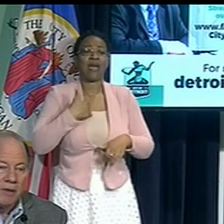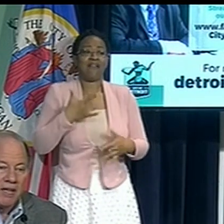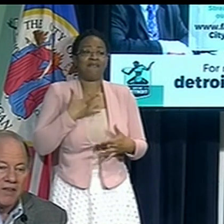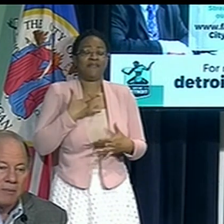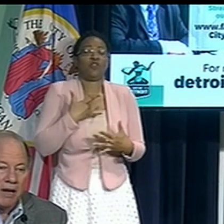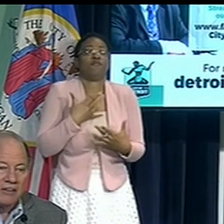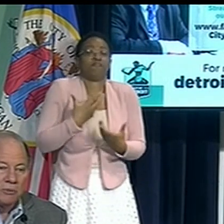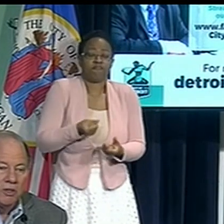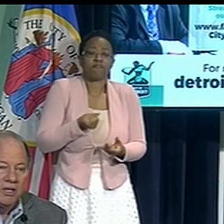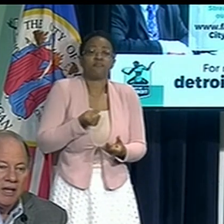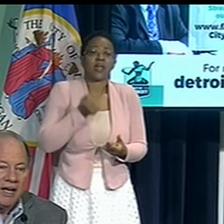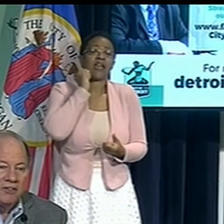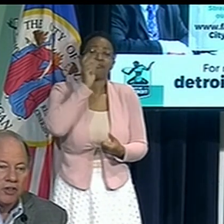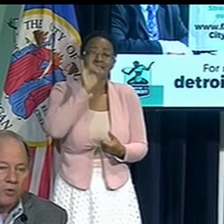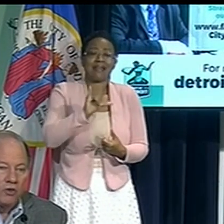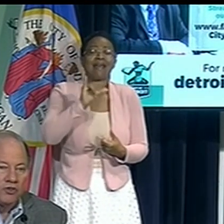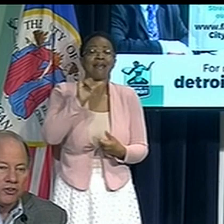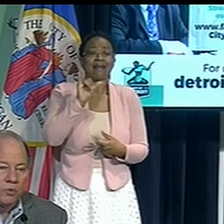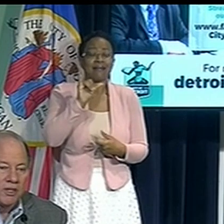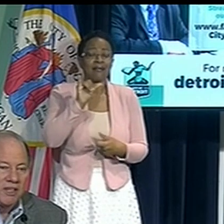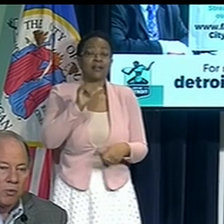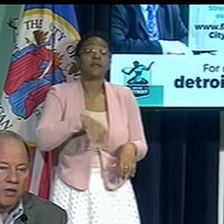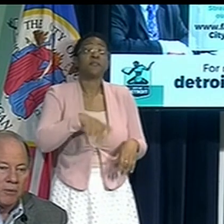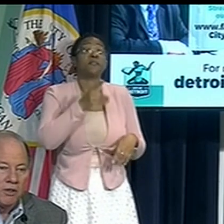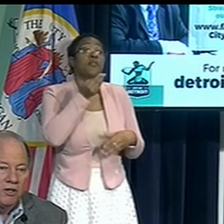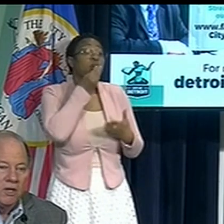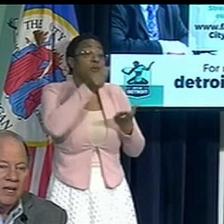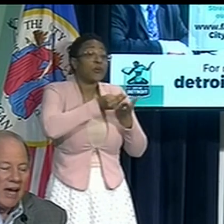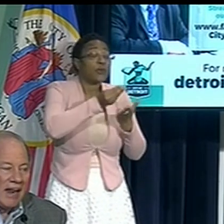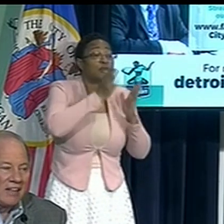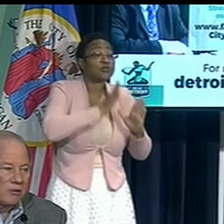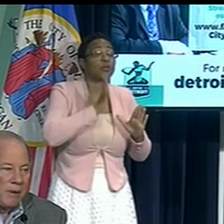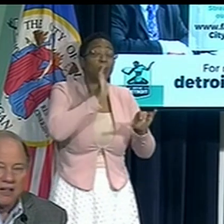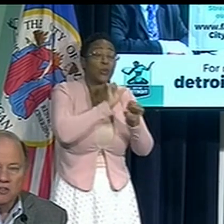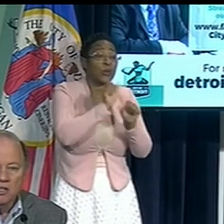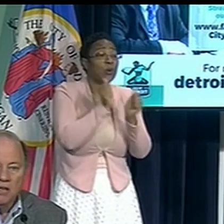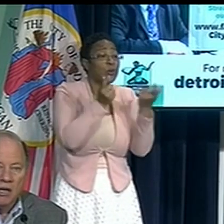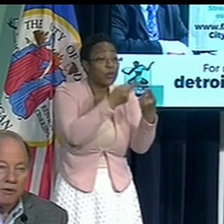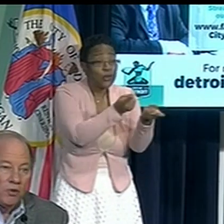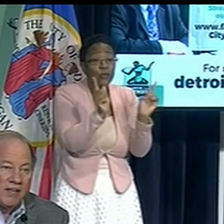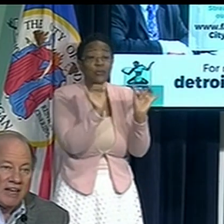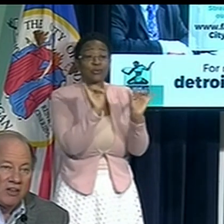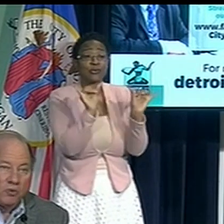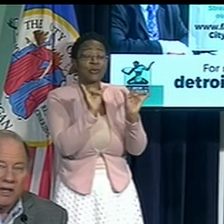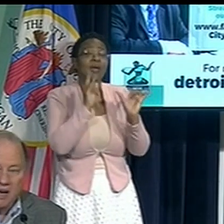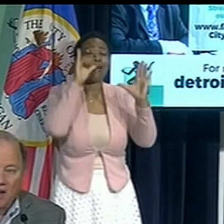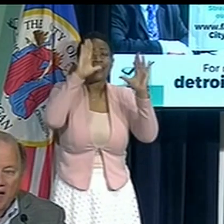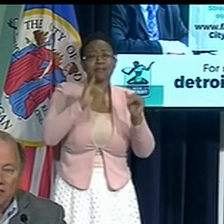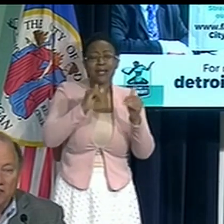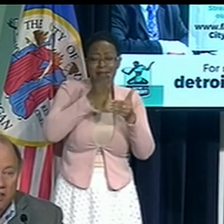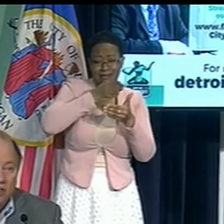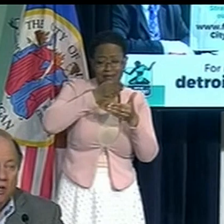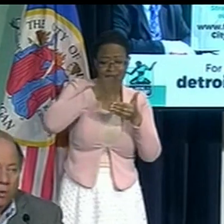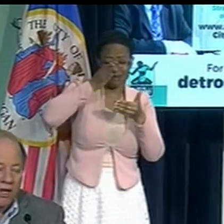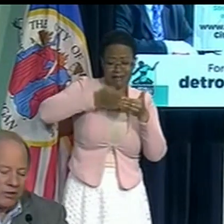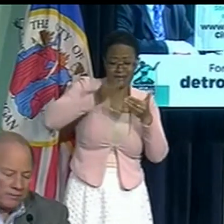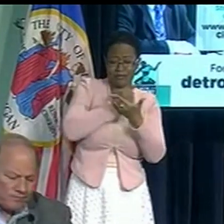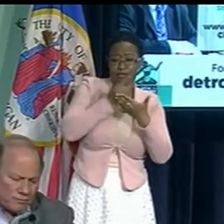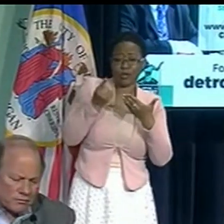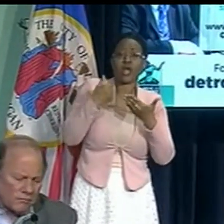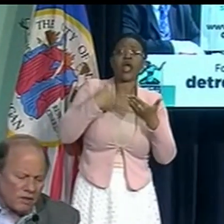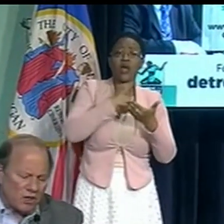to make that possible. And to the grocers, we're going to keep working with you. And I expect before the end of this week, I'll have a session here